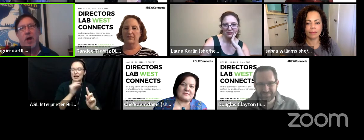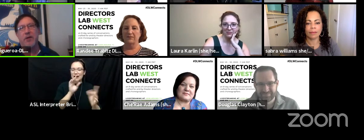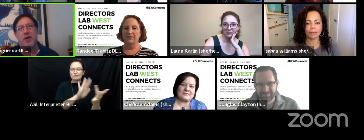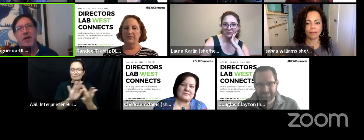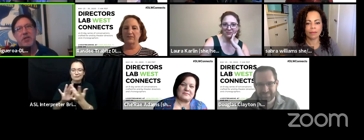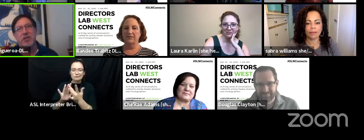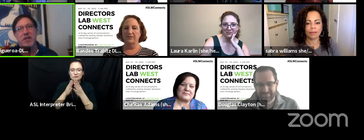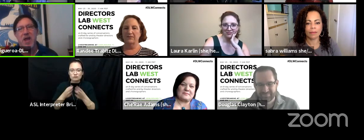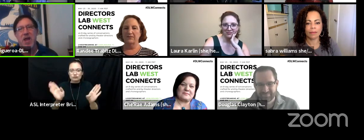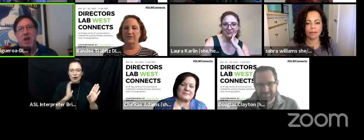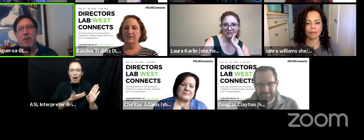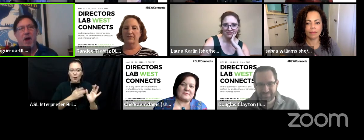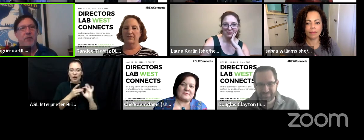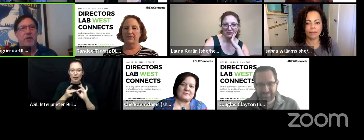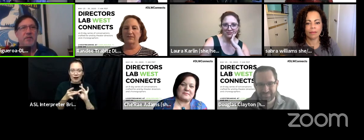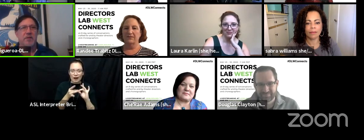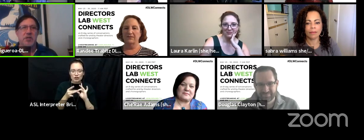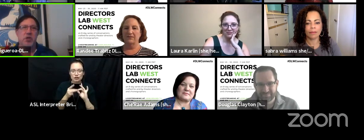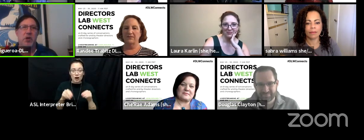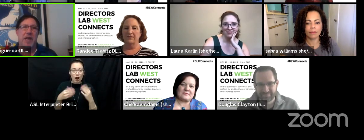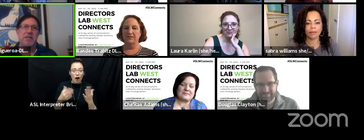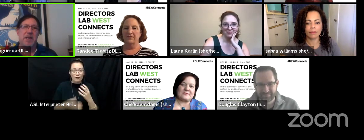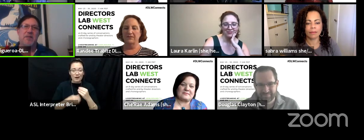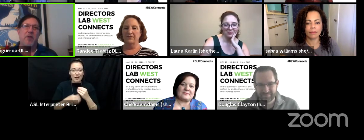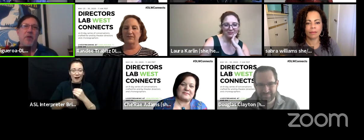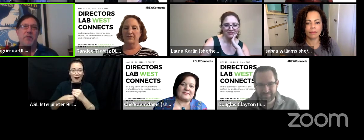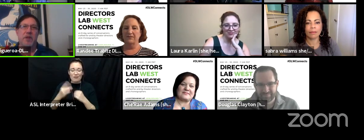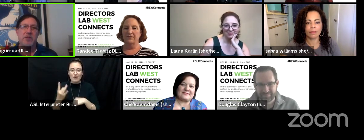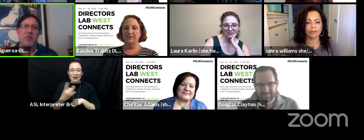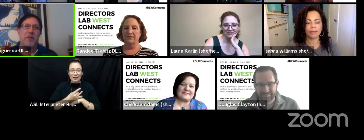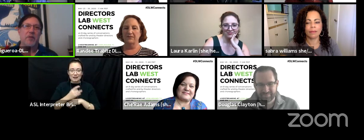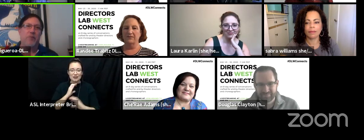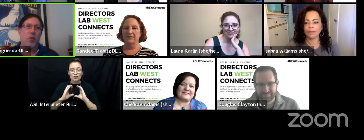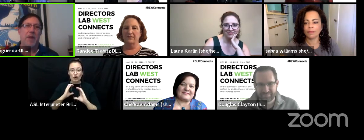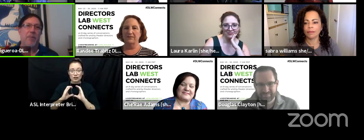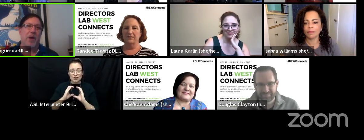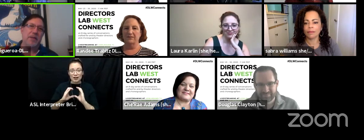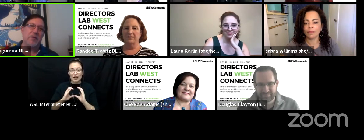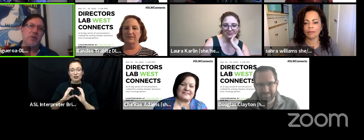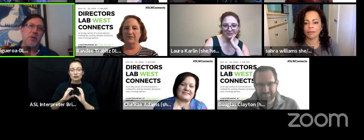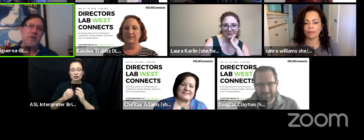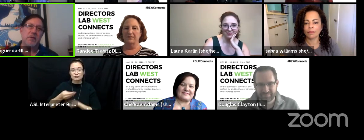and broaden our connection by offering these additional 8 days of conversations crafted for